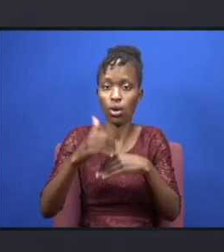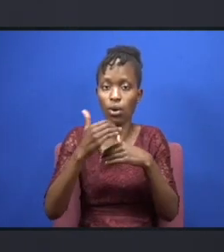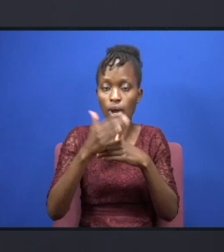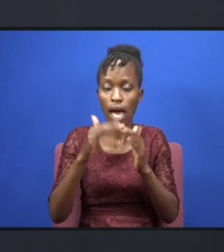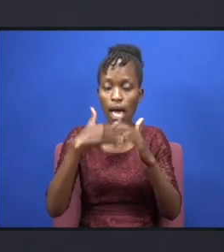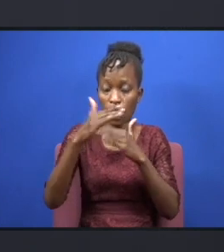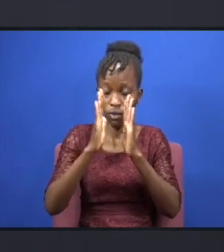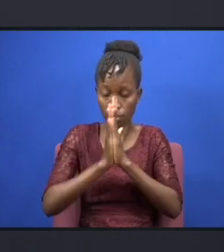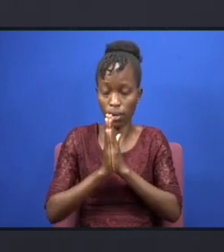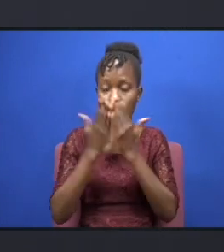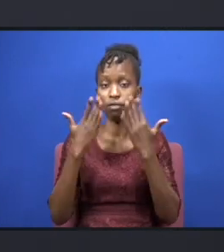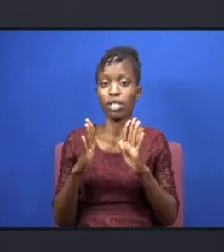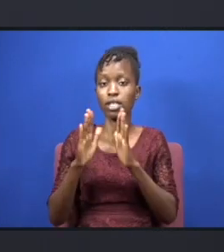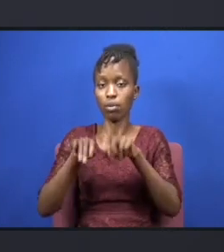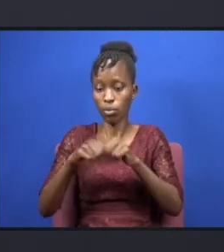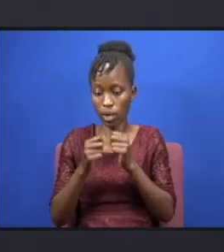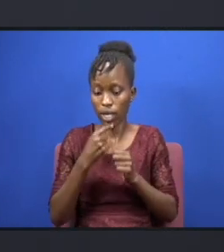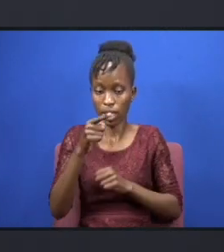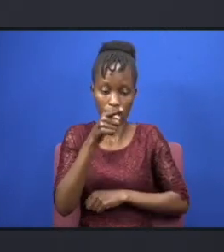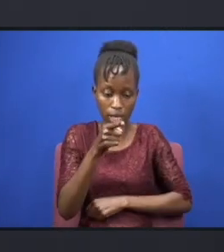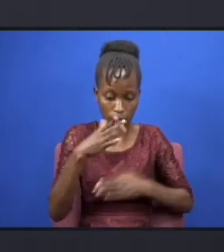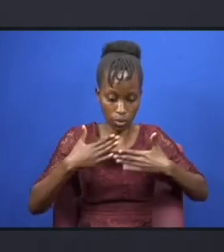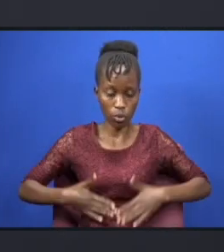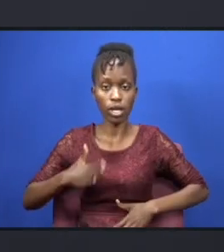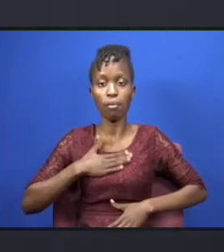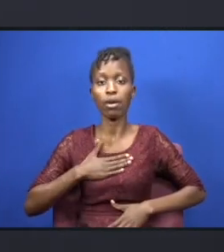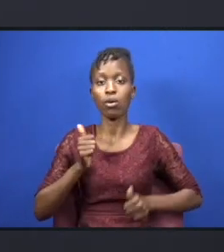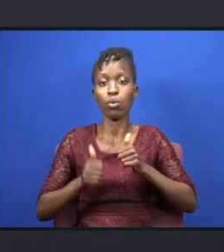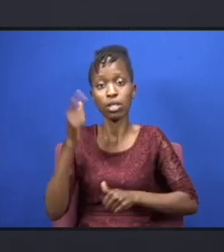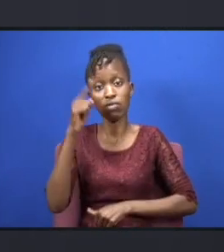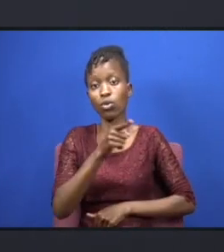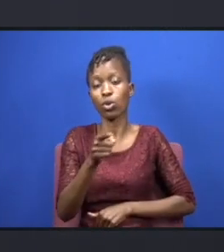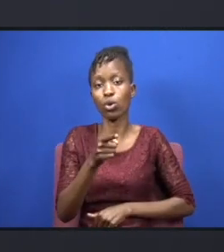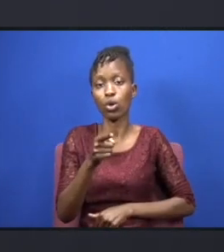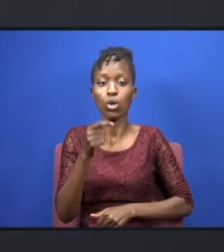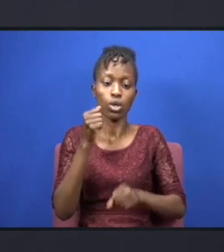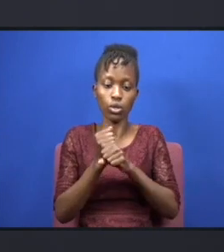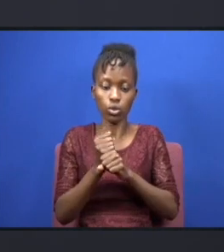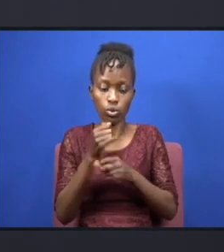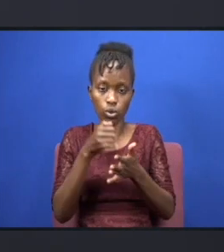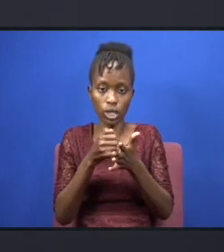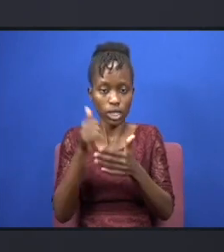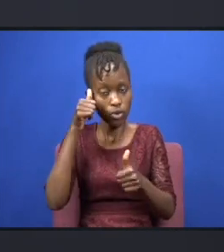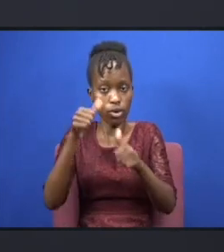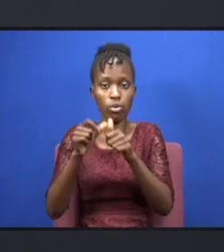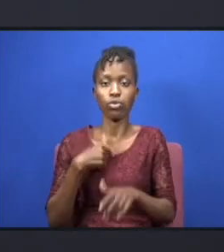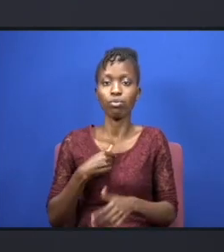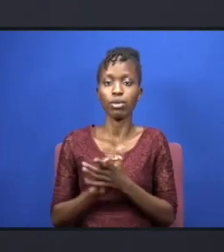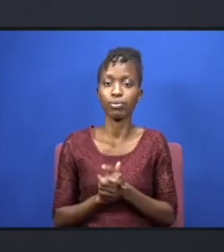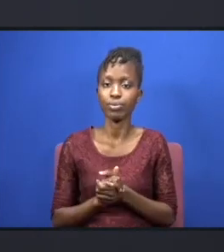given thanks, he broke it and said, "This is my body, which is for you. Do this in remembrance of